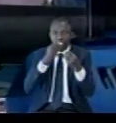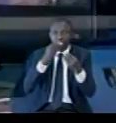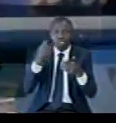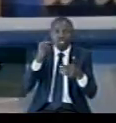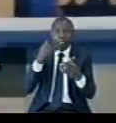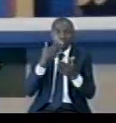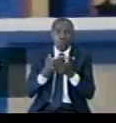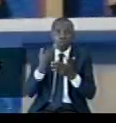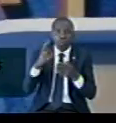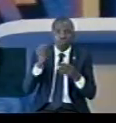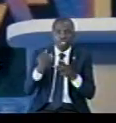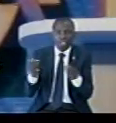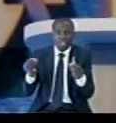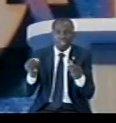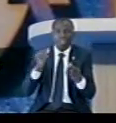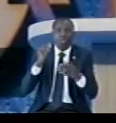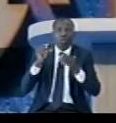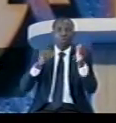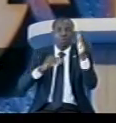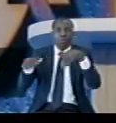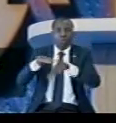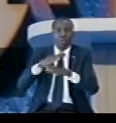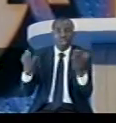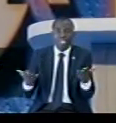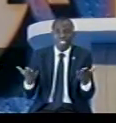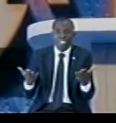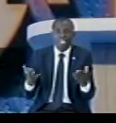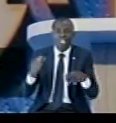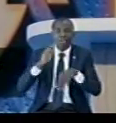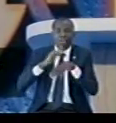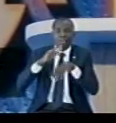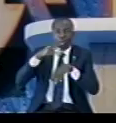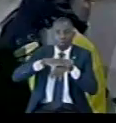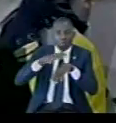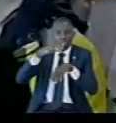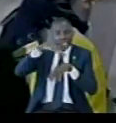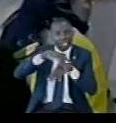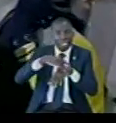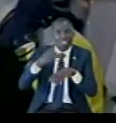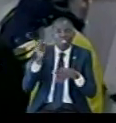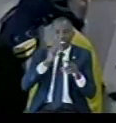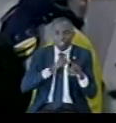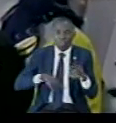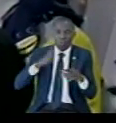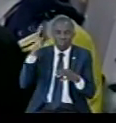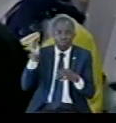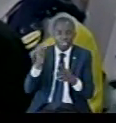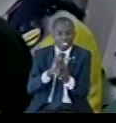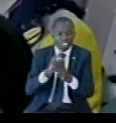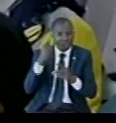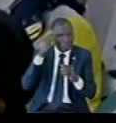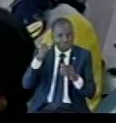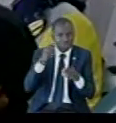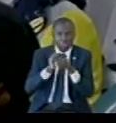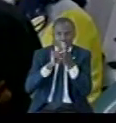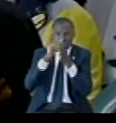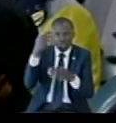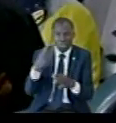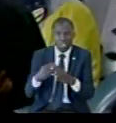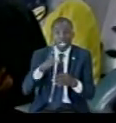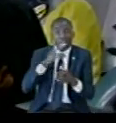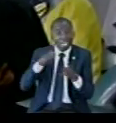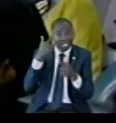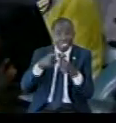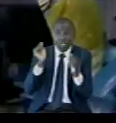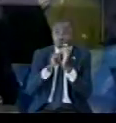land. Over here on earth, the Lord will take care of you. And then with that